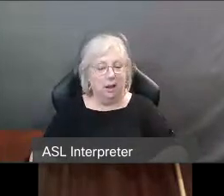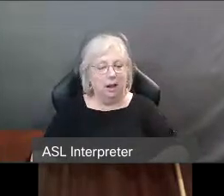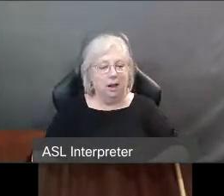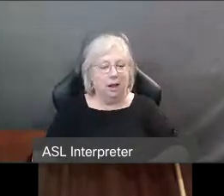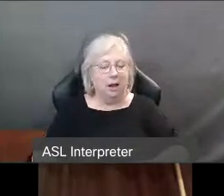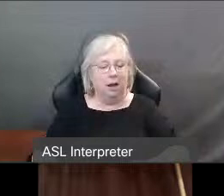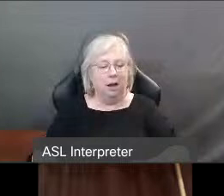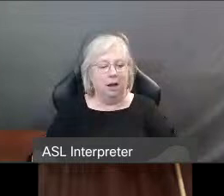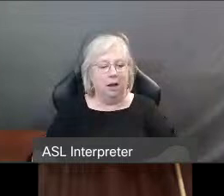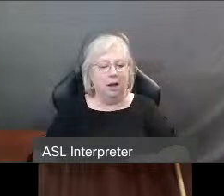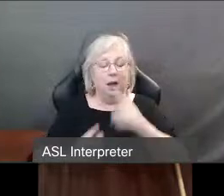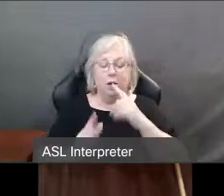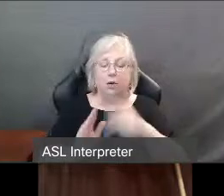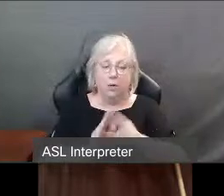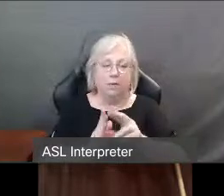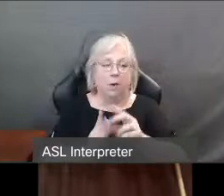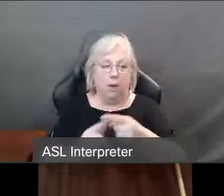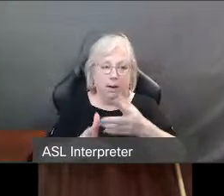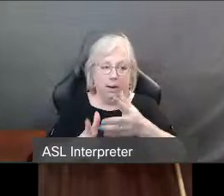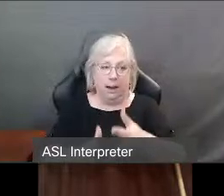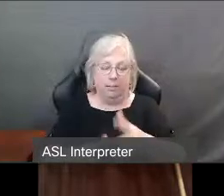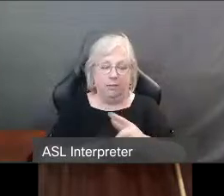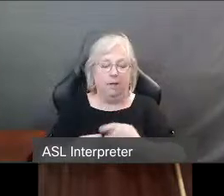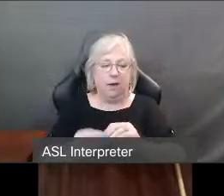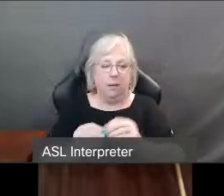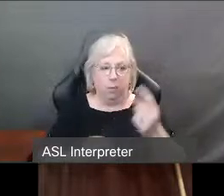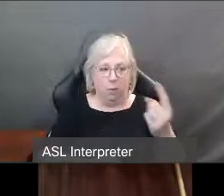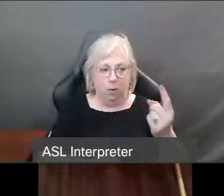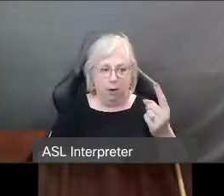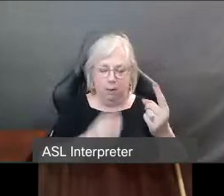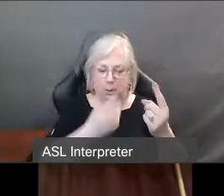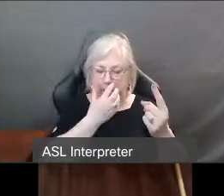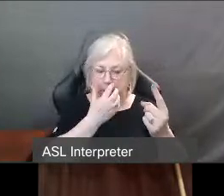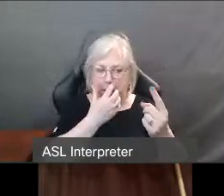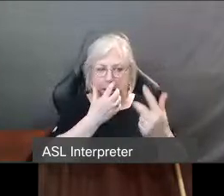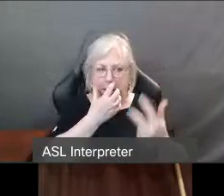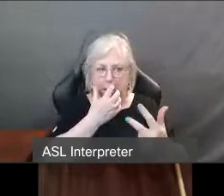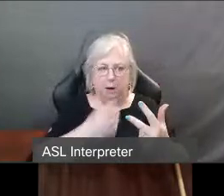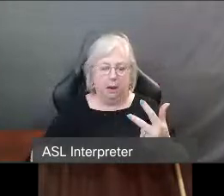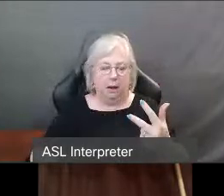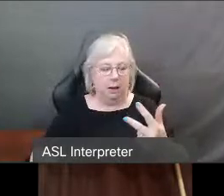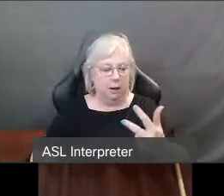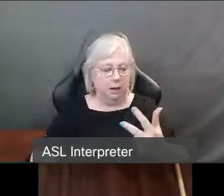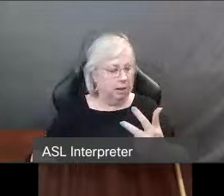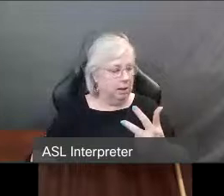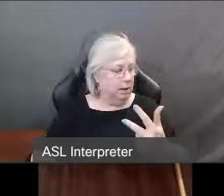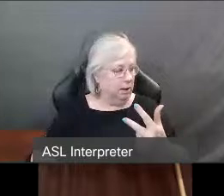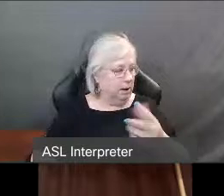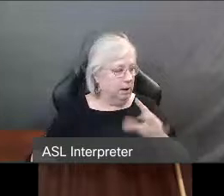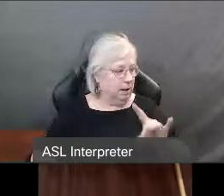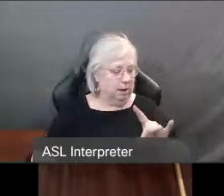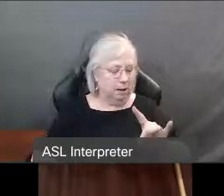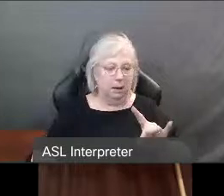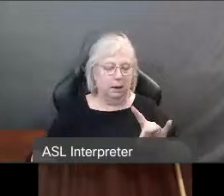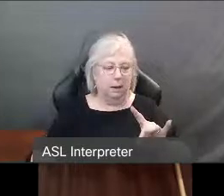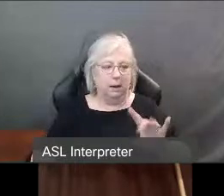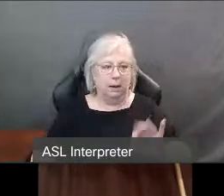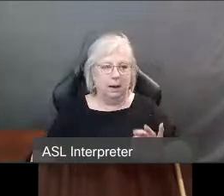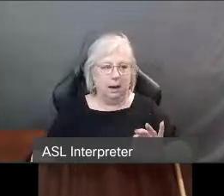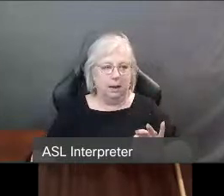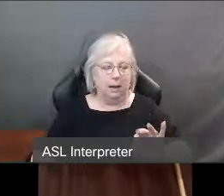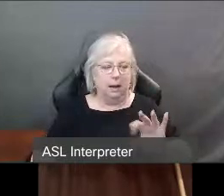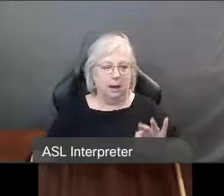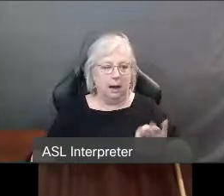review what's on regular agenda, we have items 1, 3, 8, 9